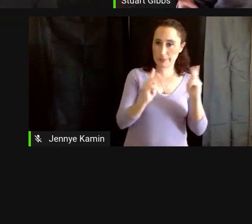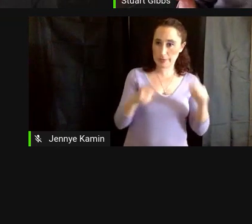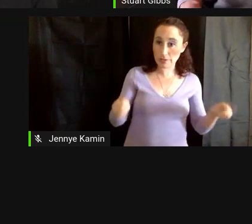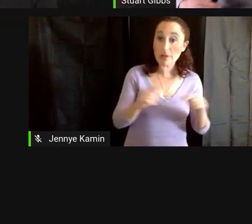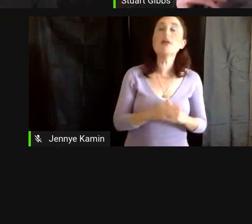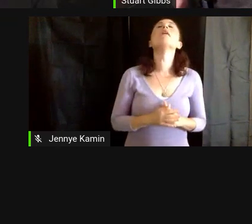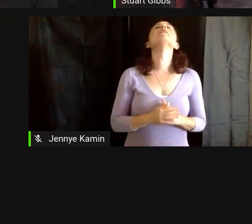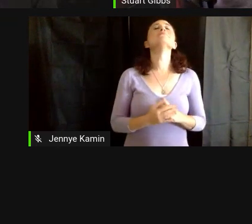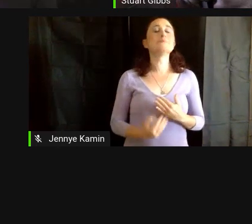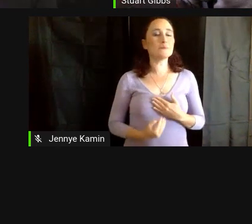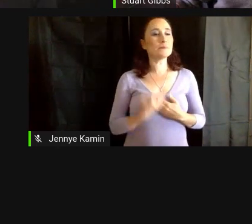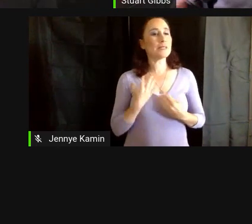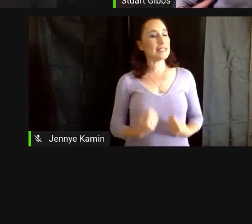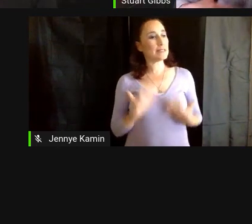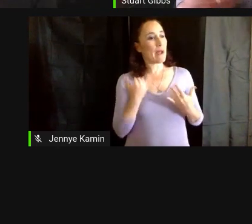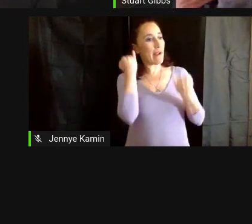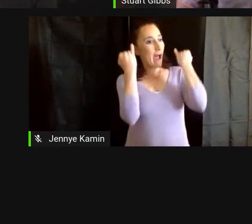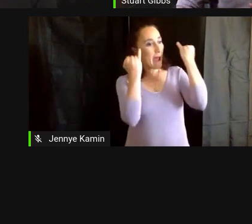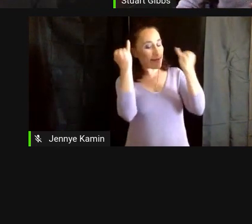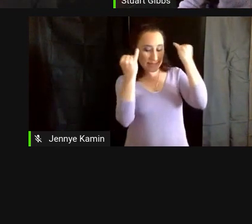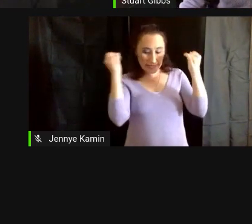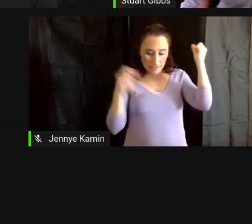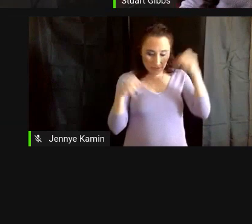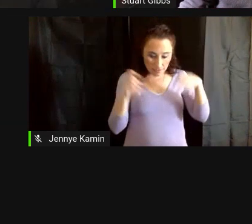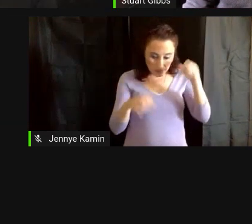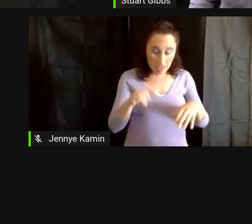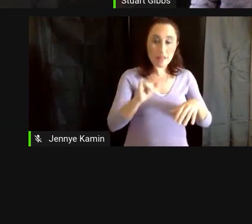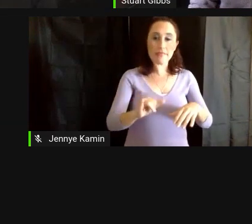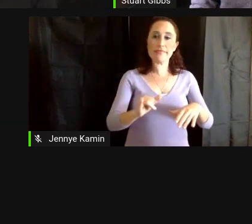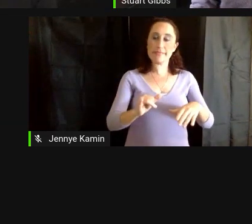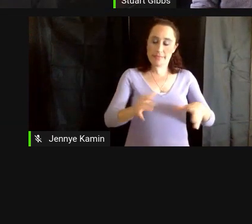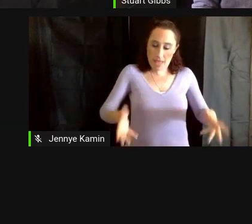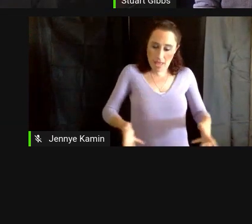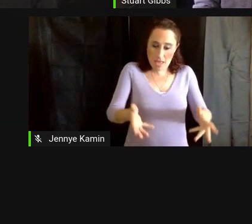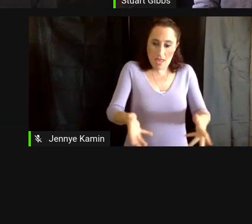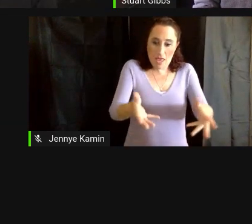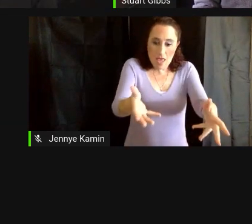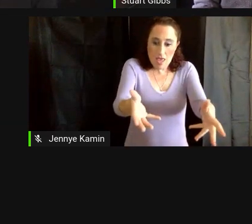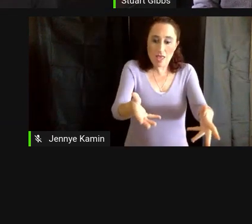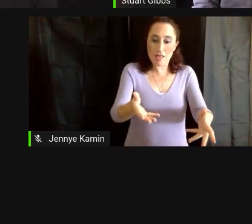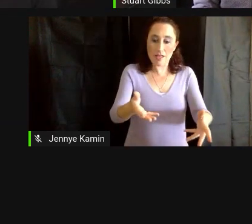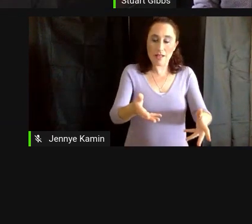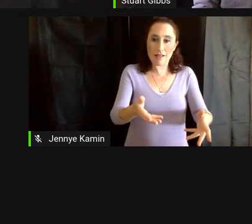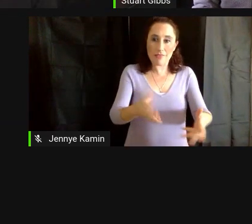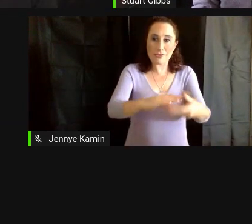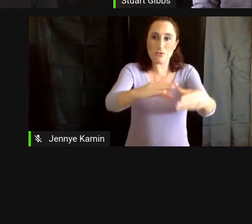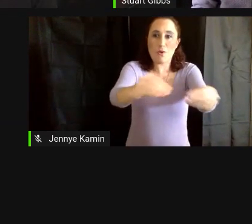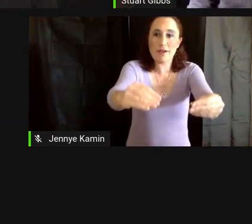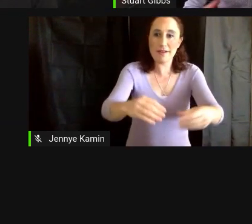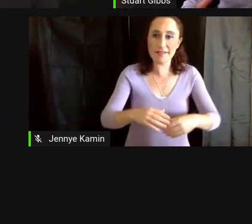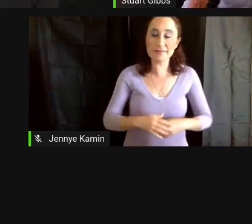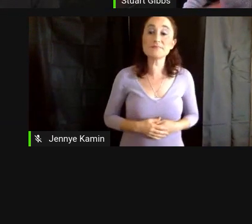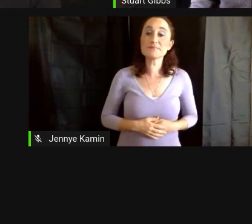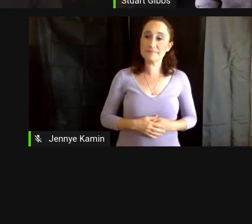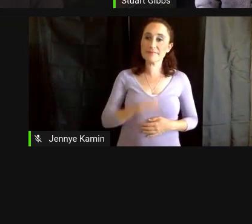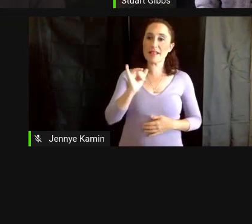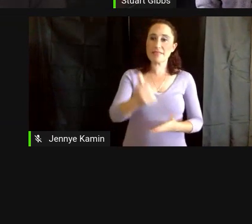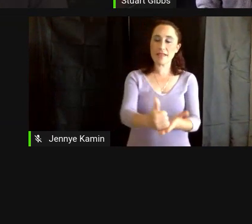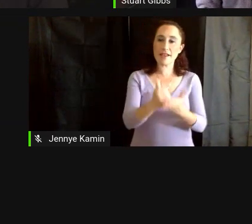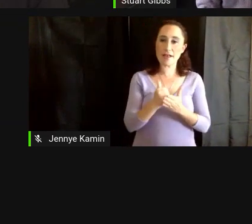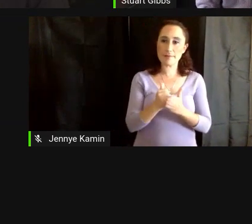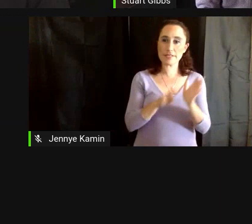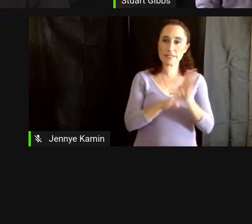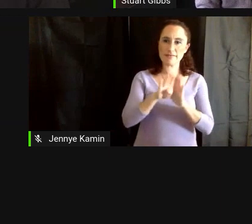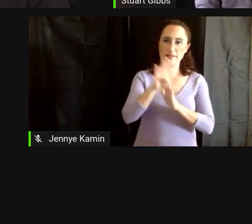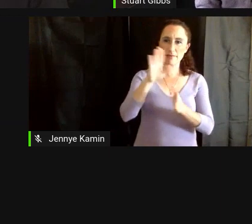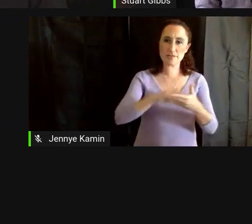all these ideas, and that really started to drive the plot while I was doing that interview. So that helped me build a story.